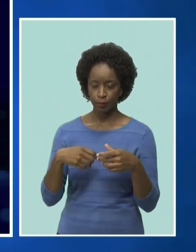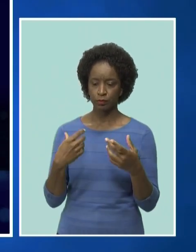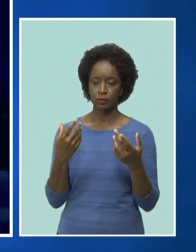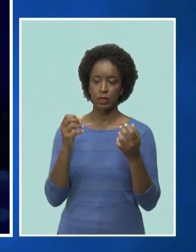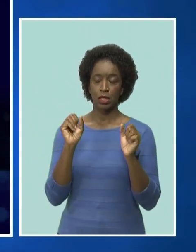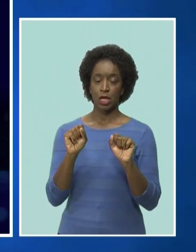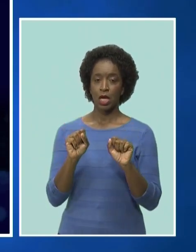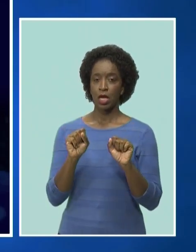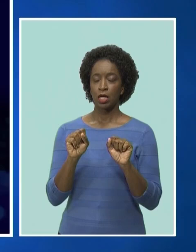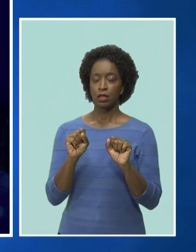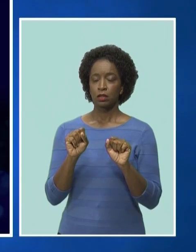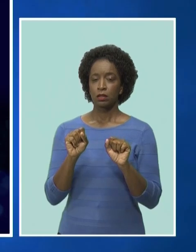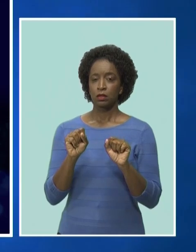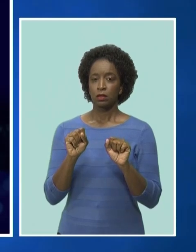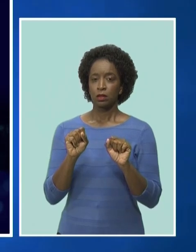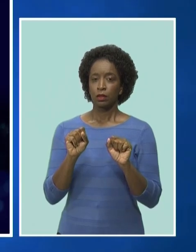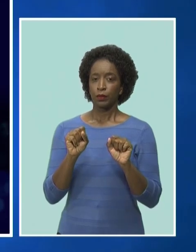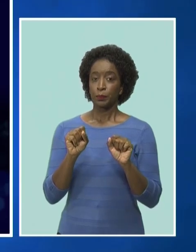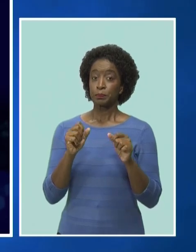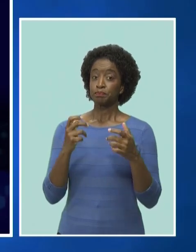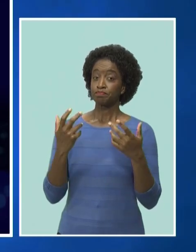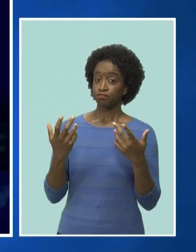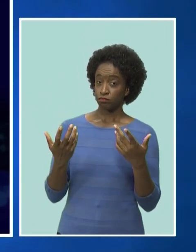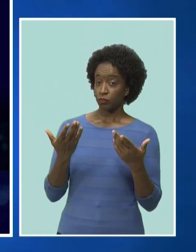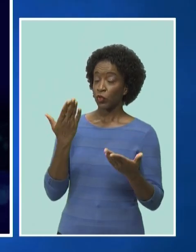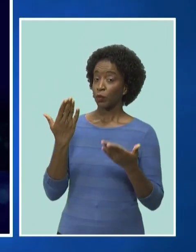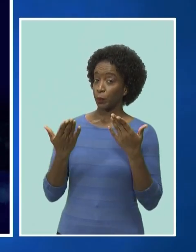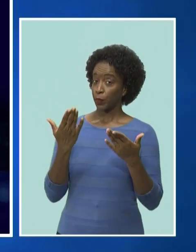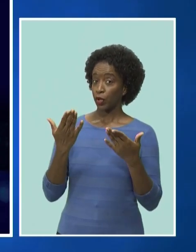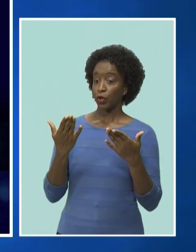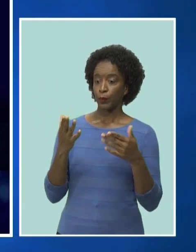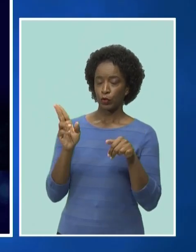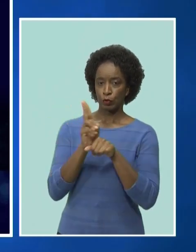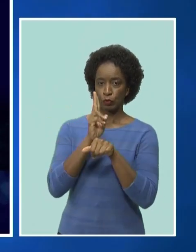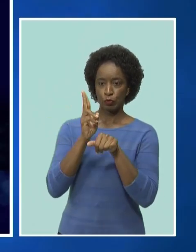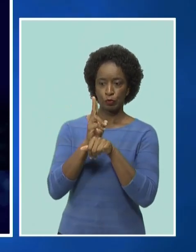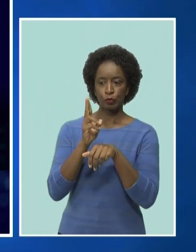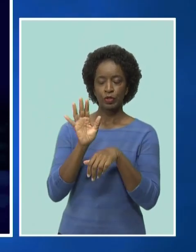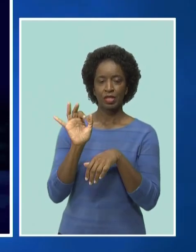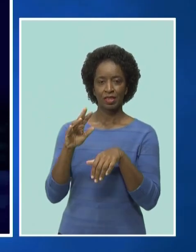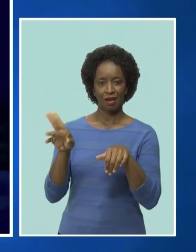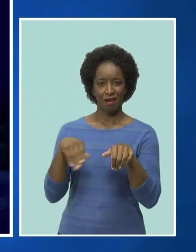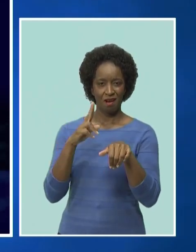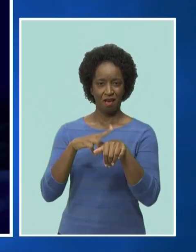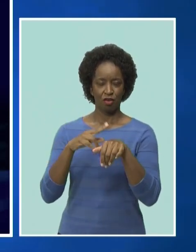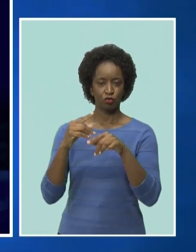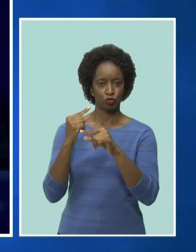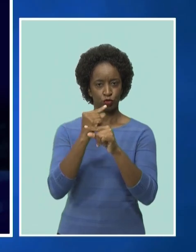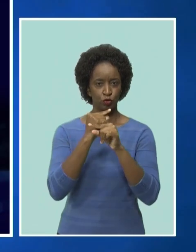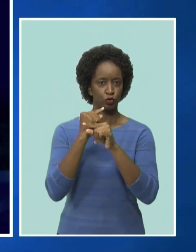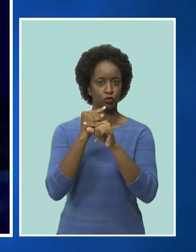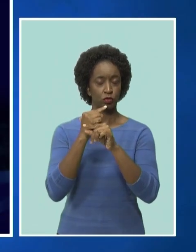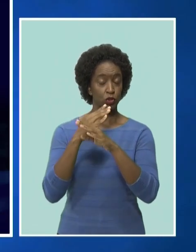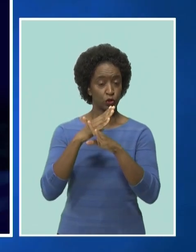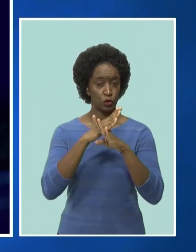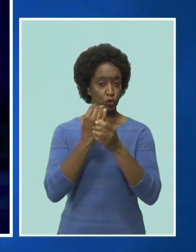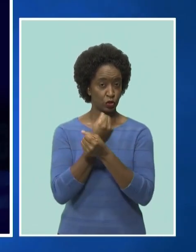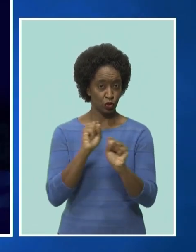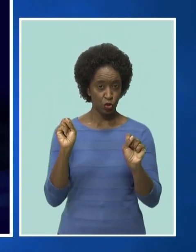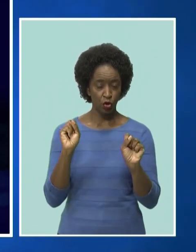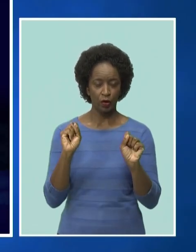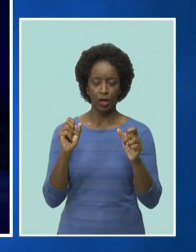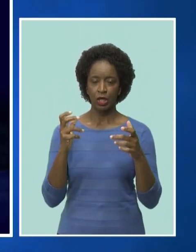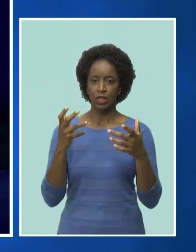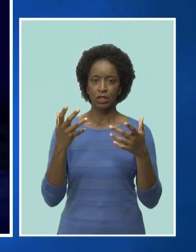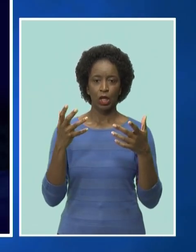that, can be a national security issue and at least, at the bare minimum, make our lives very, very miserable